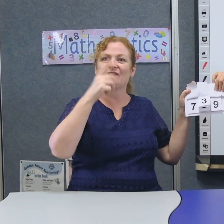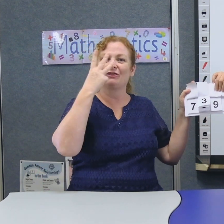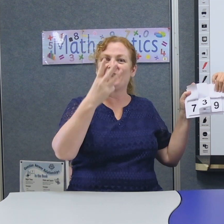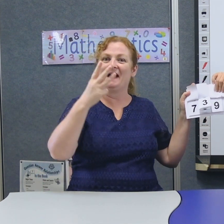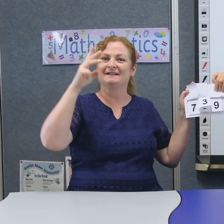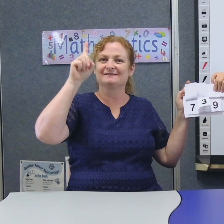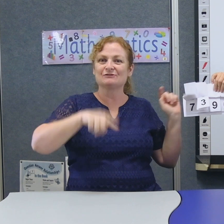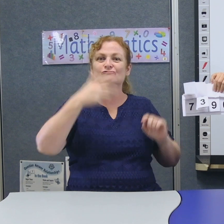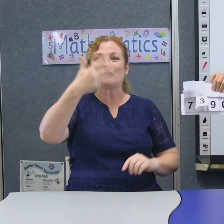$73,901.